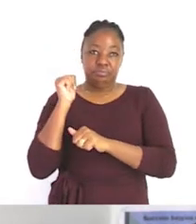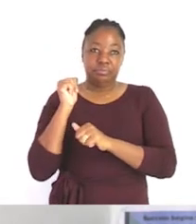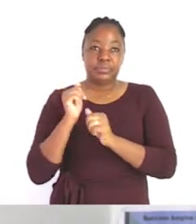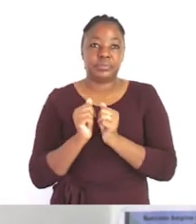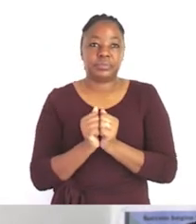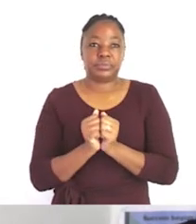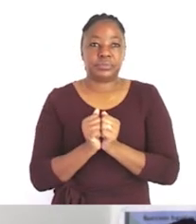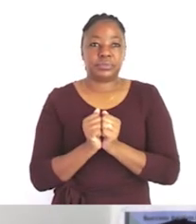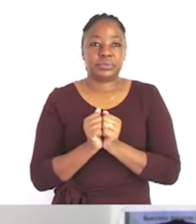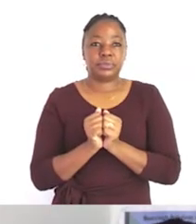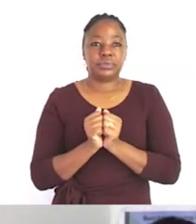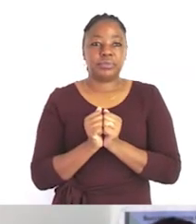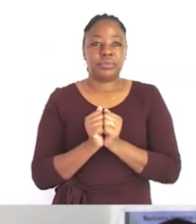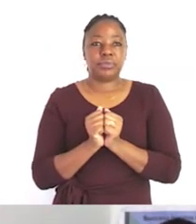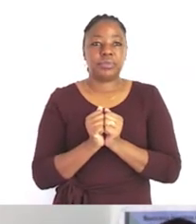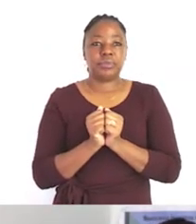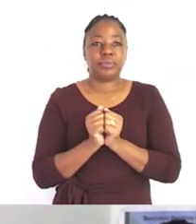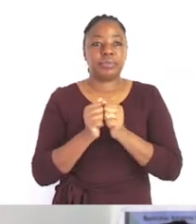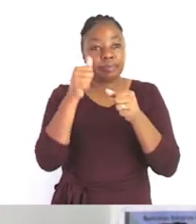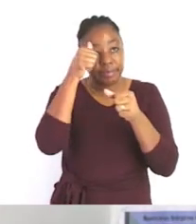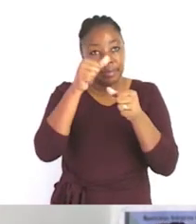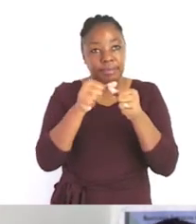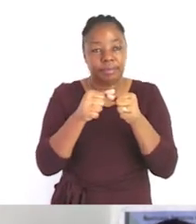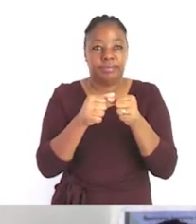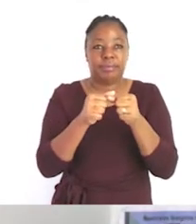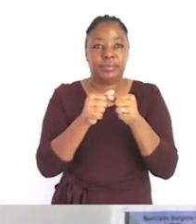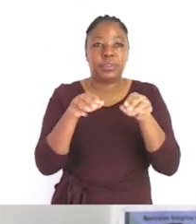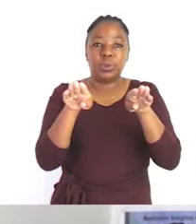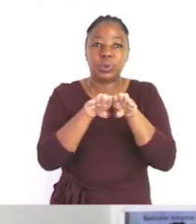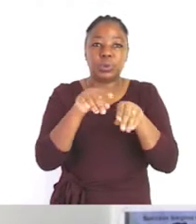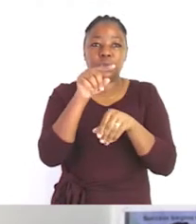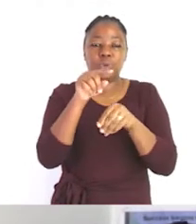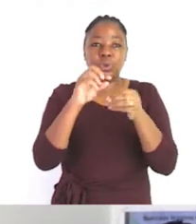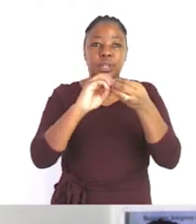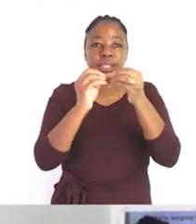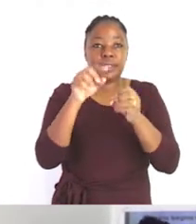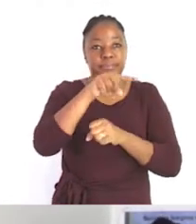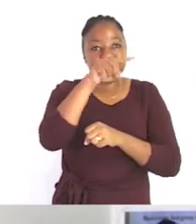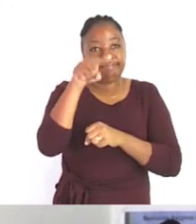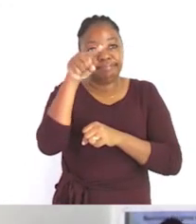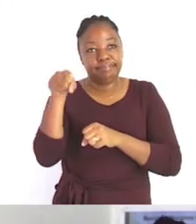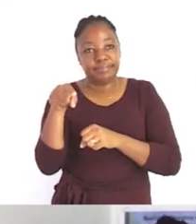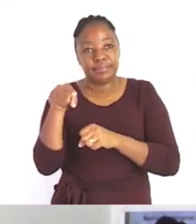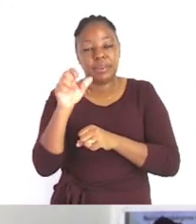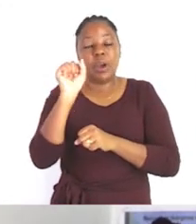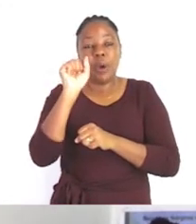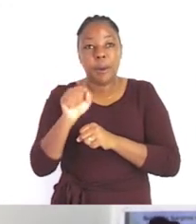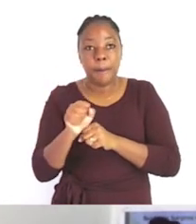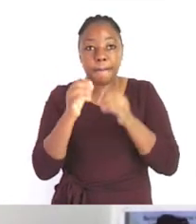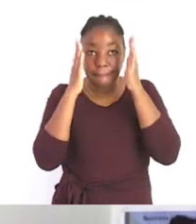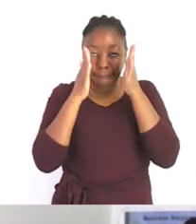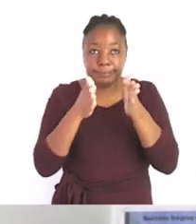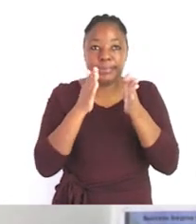numbers. Remember, when you are doing a number pattern, you first need to say the numbers out loud. So we have